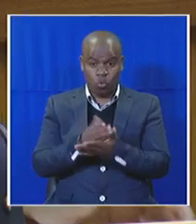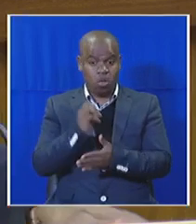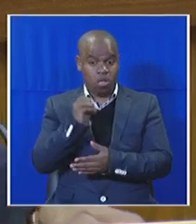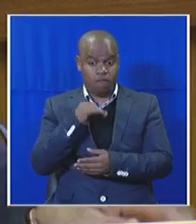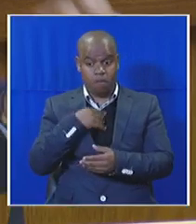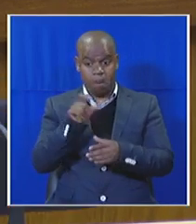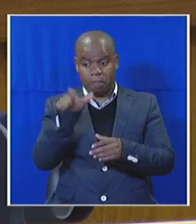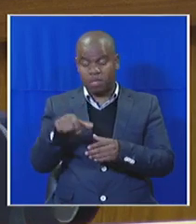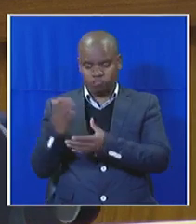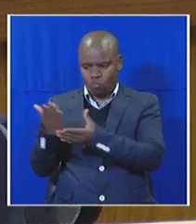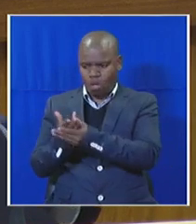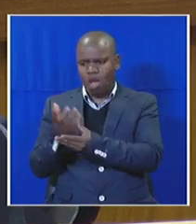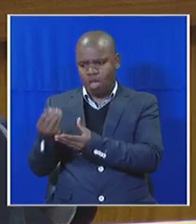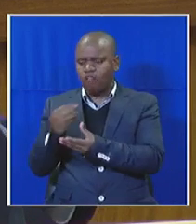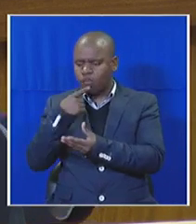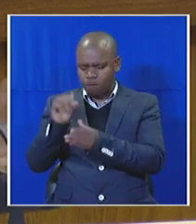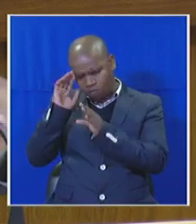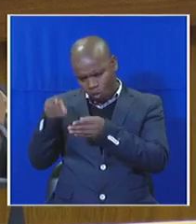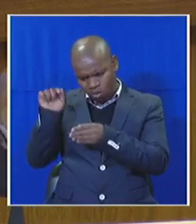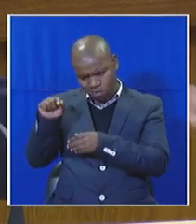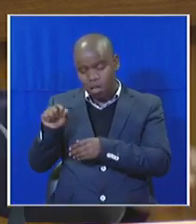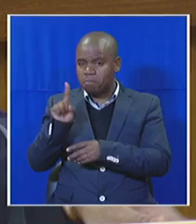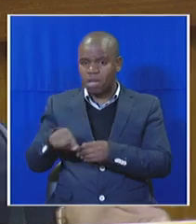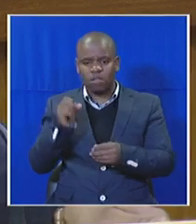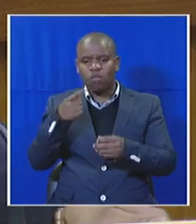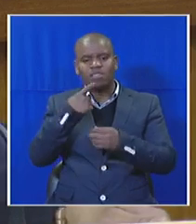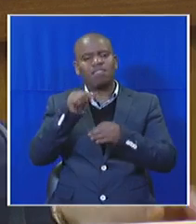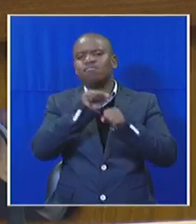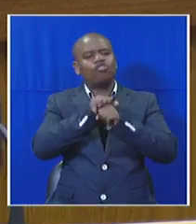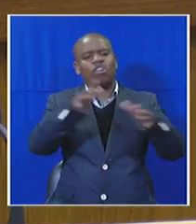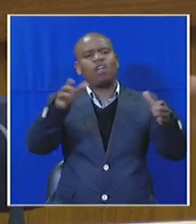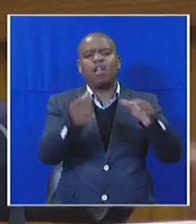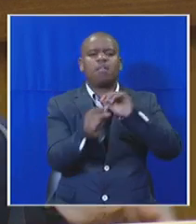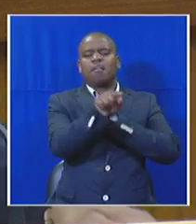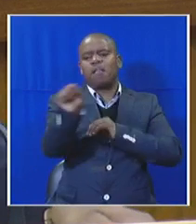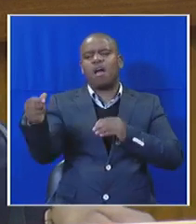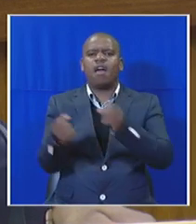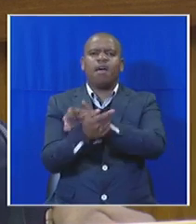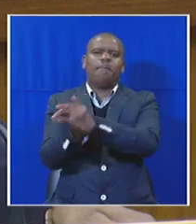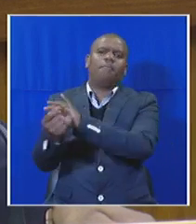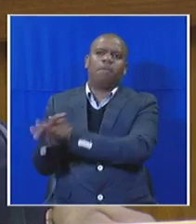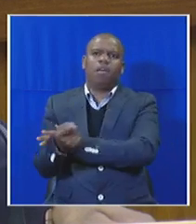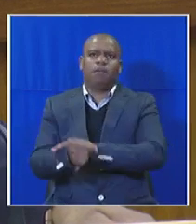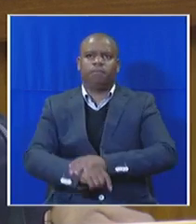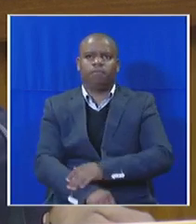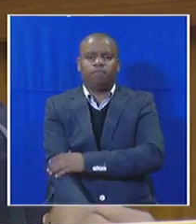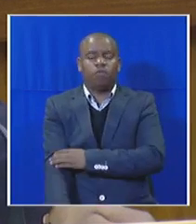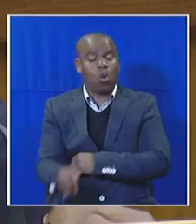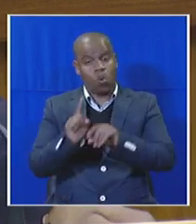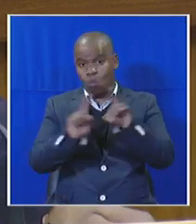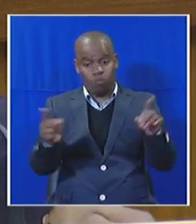against an individual, deal with that case. You can't generalize and bring a general rule. Not at